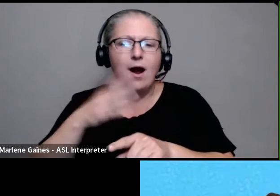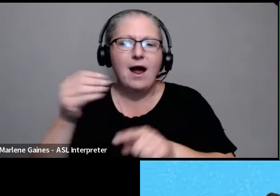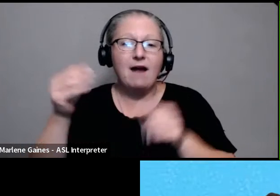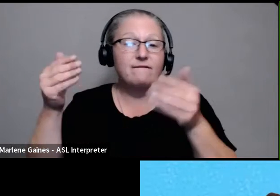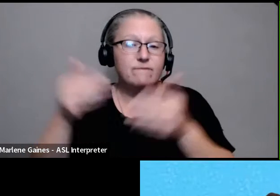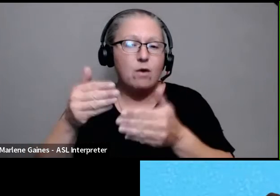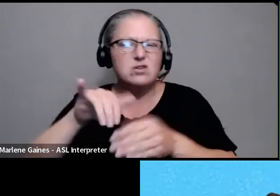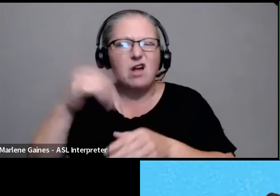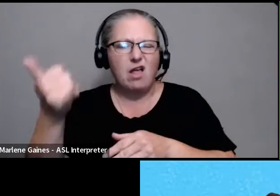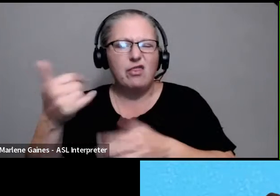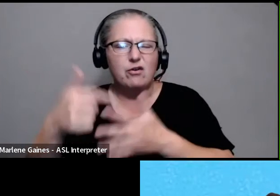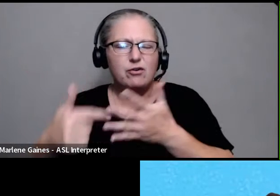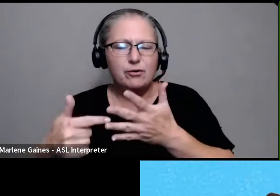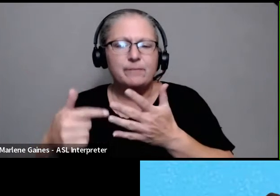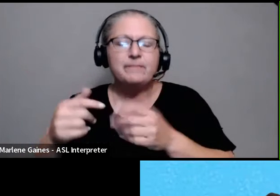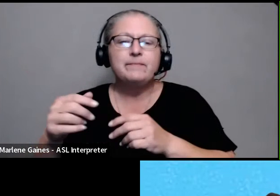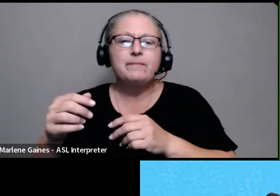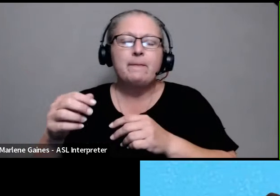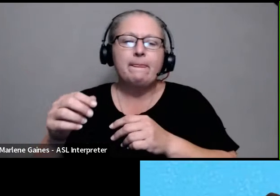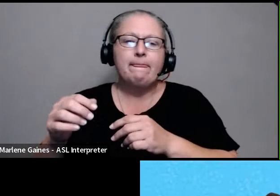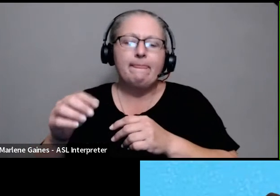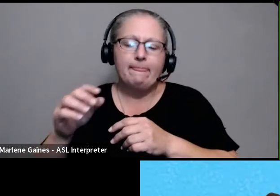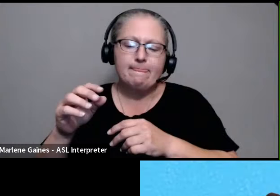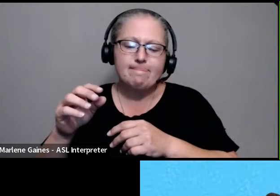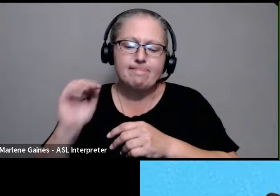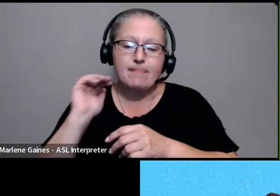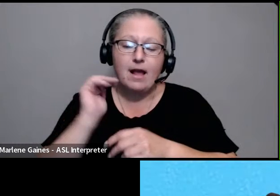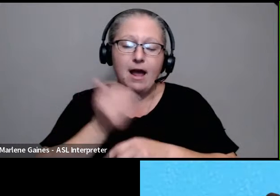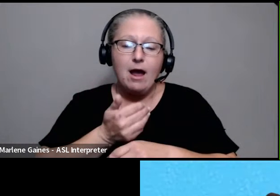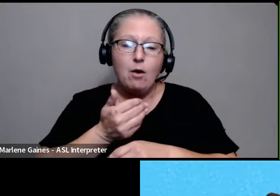on some other areas. So our